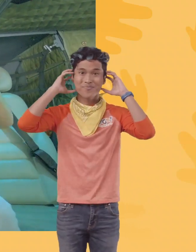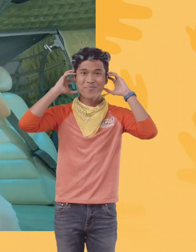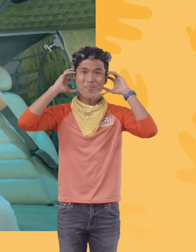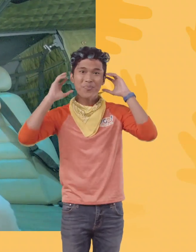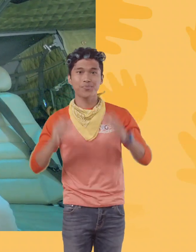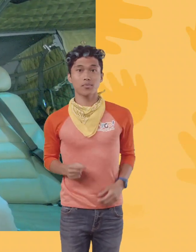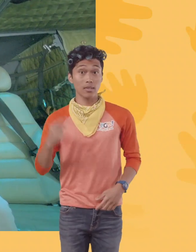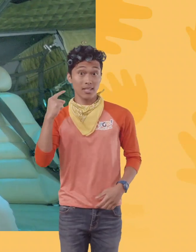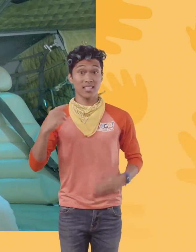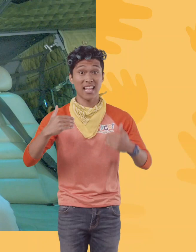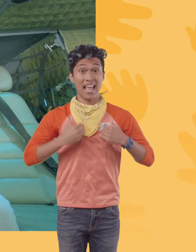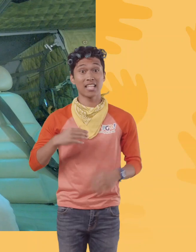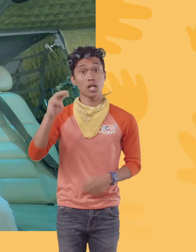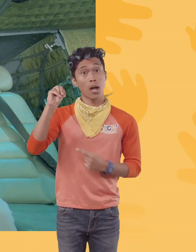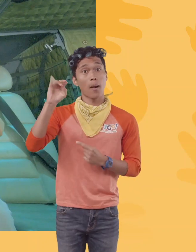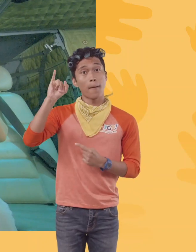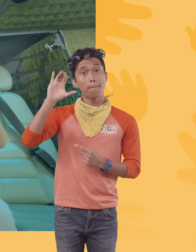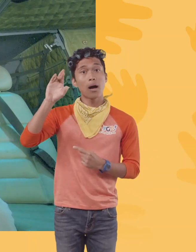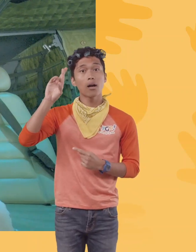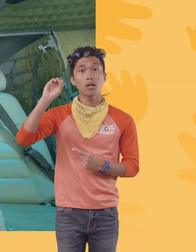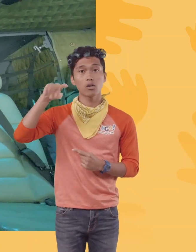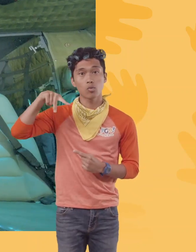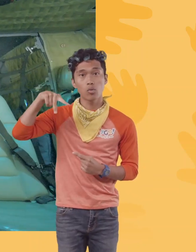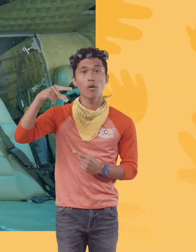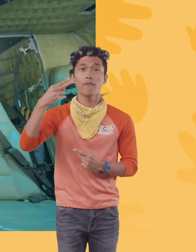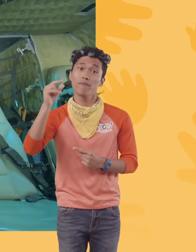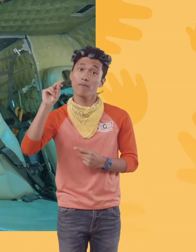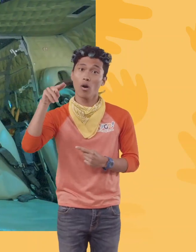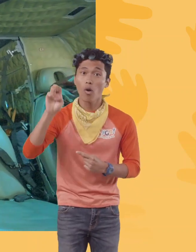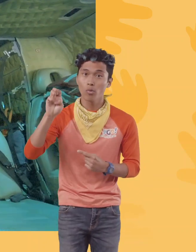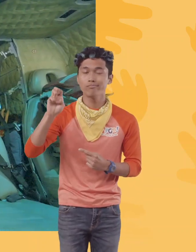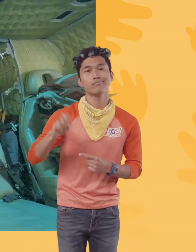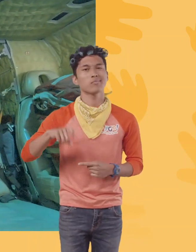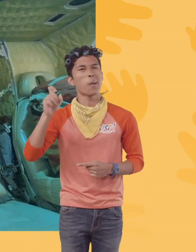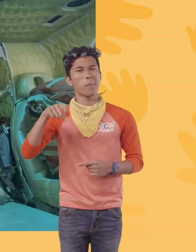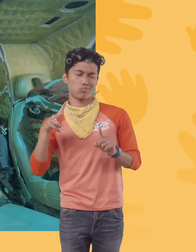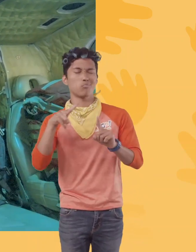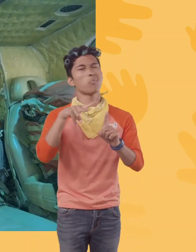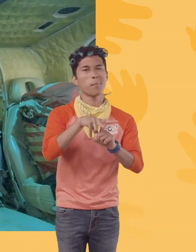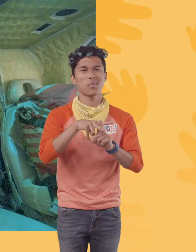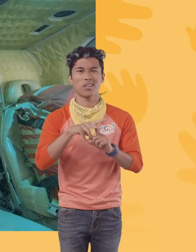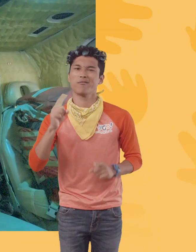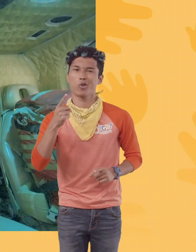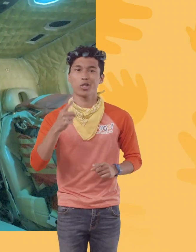ears and then has a microphone right here, but I have to plug it in first. Check this